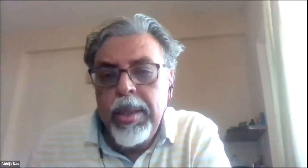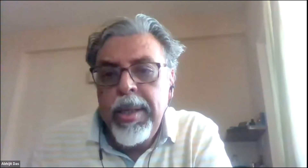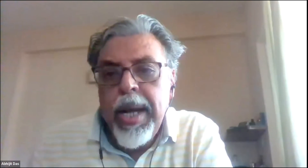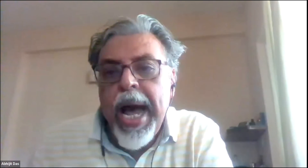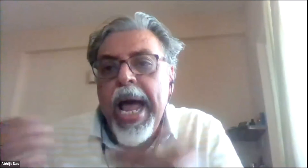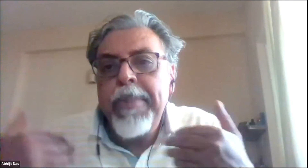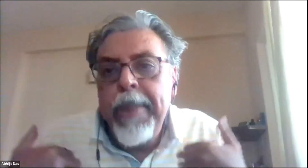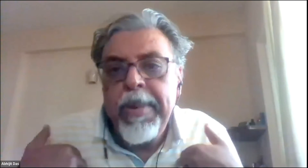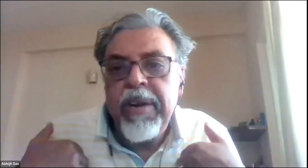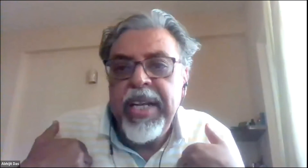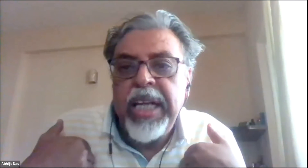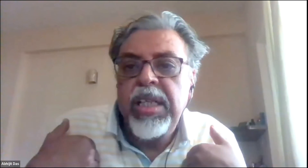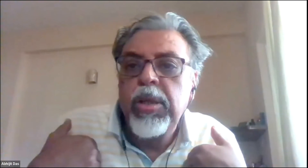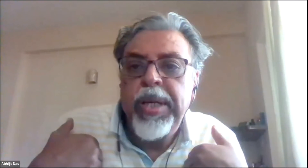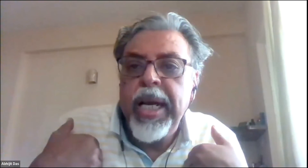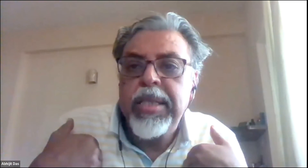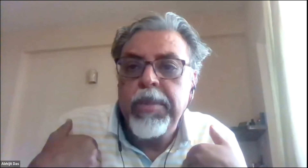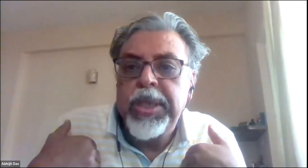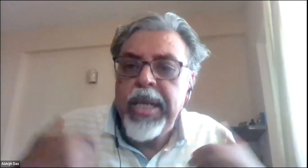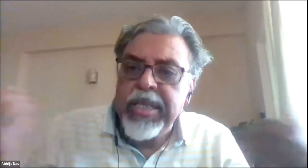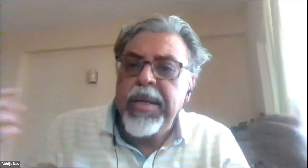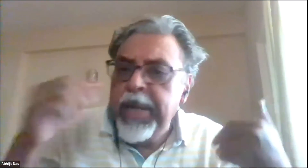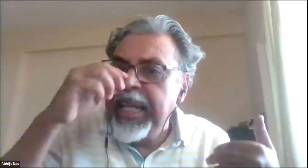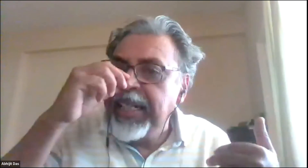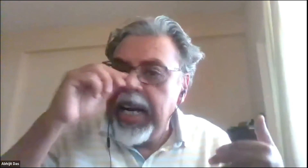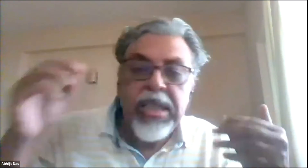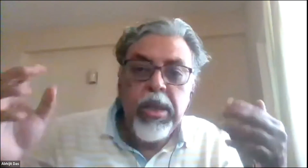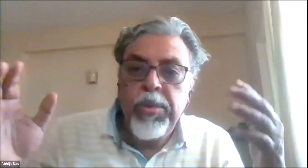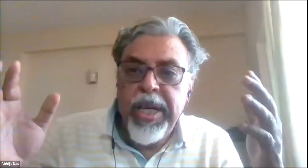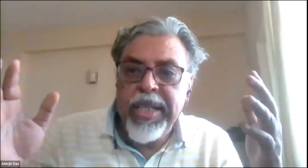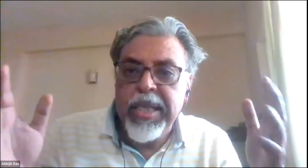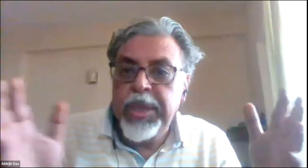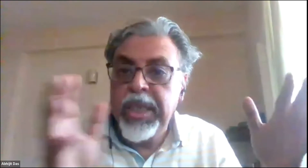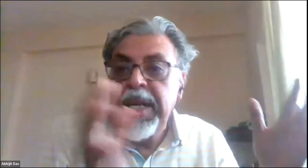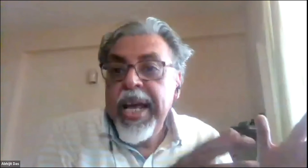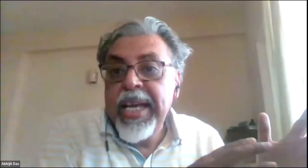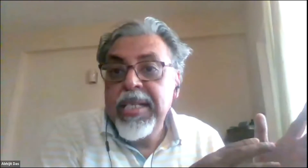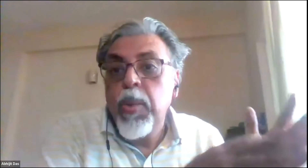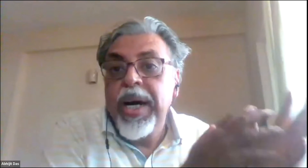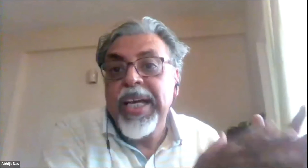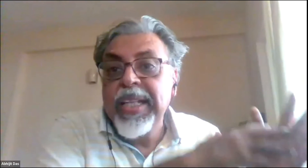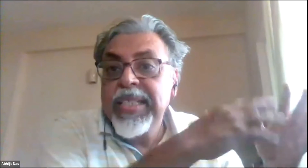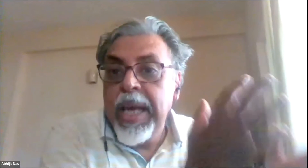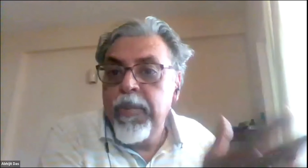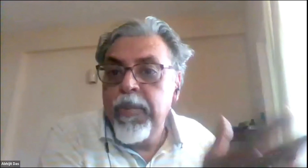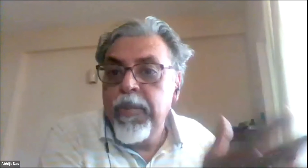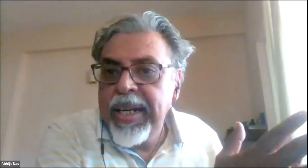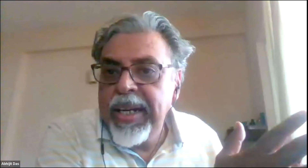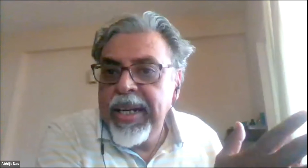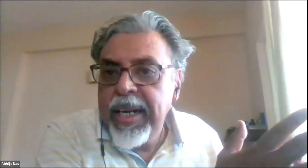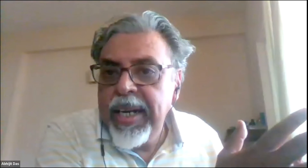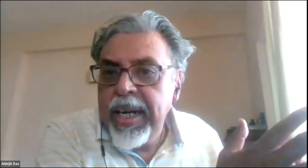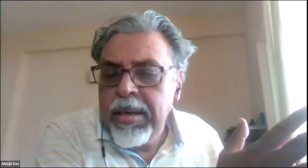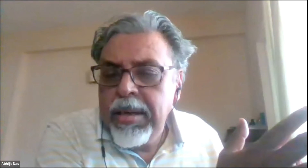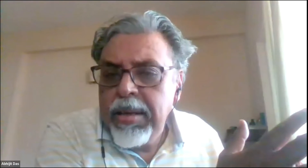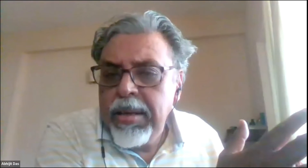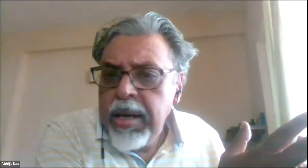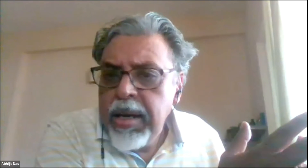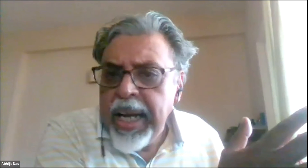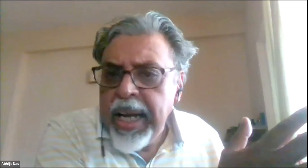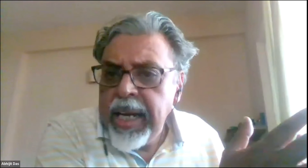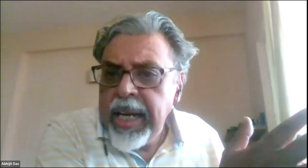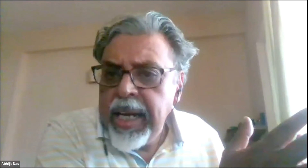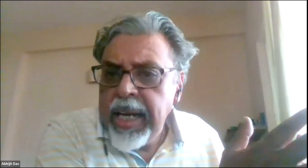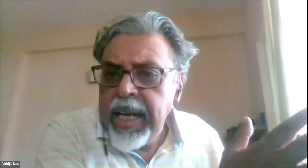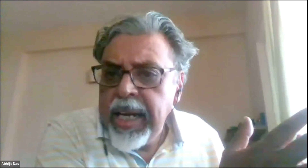should. I am a member of the National Human Rights Commission. Does it mean that the National Human Rights Commission is working the same way that it did